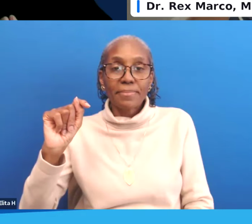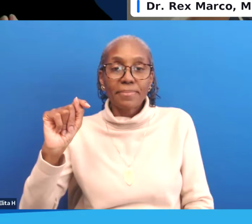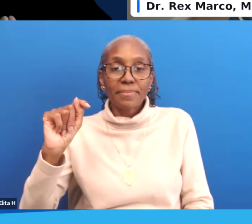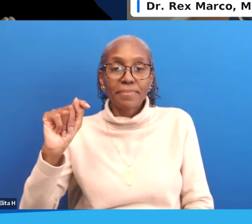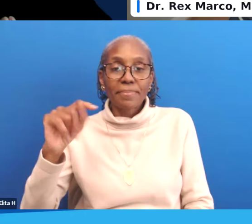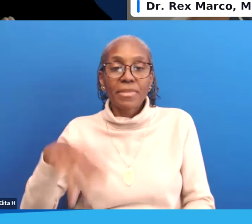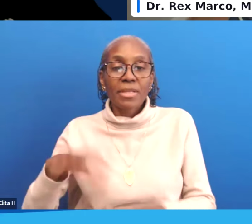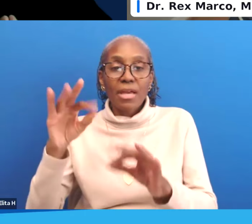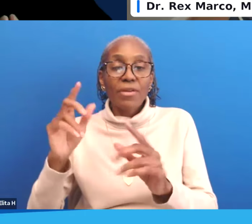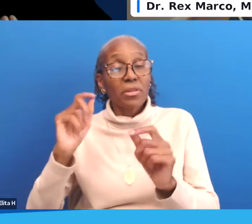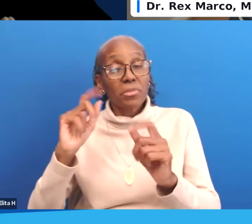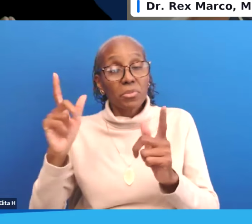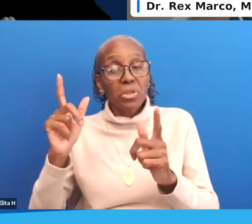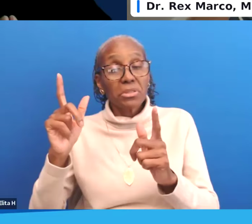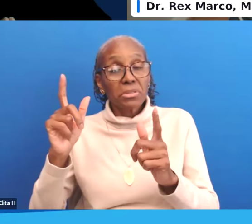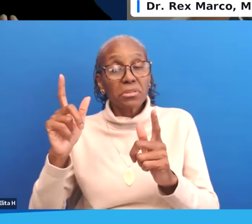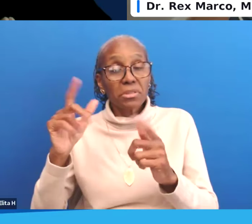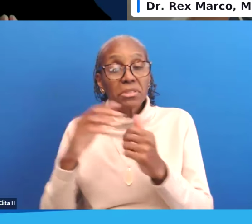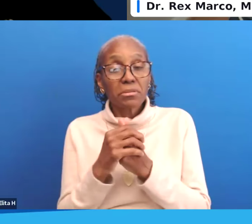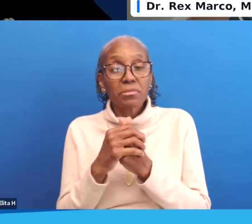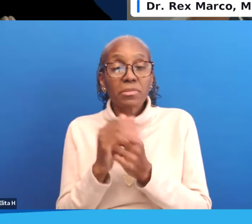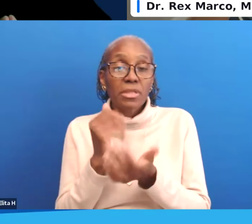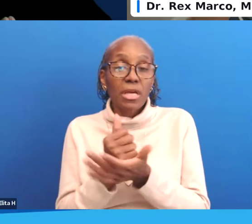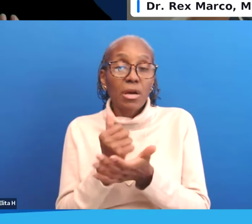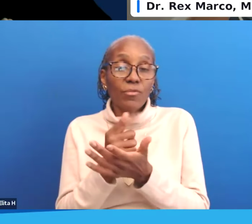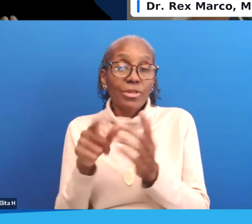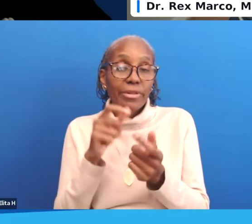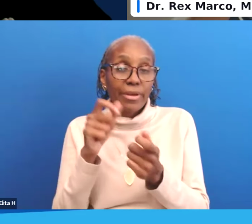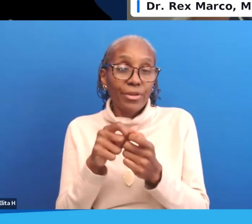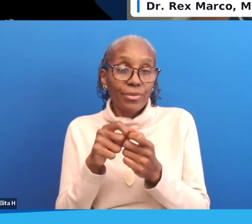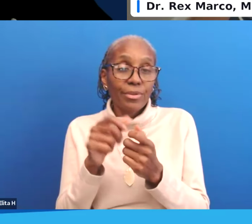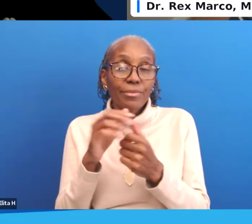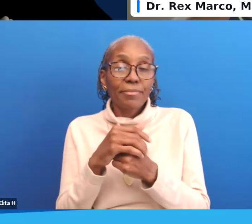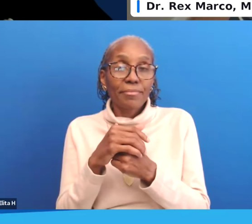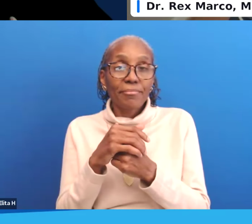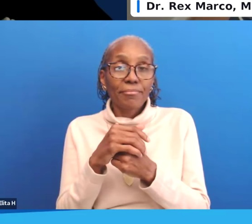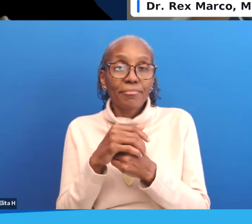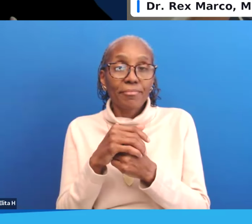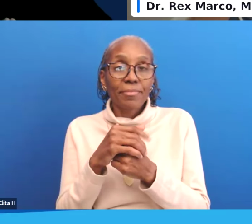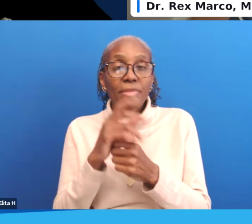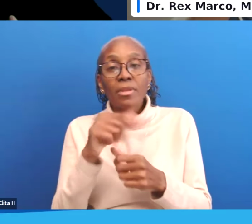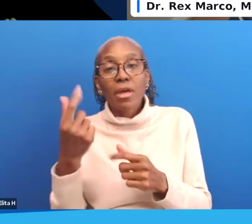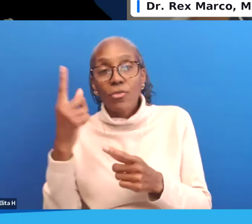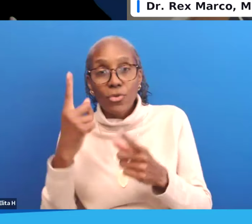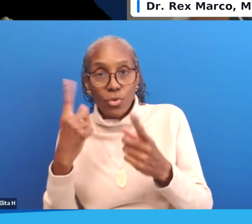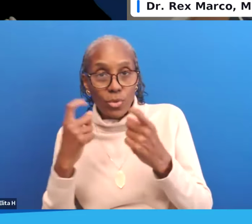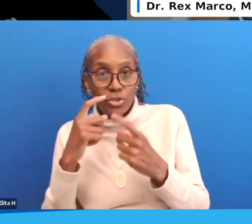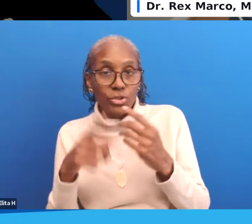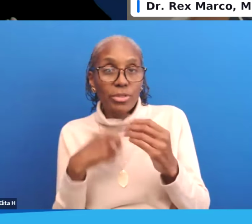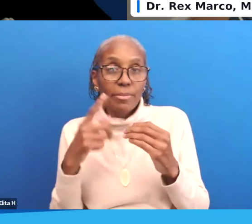I found them surprisingly helpful and accurate, and that was another question we got